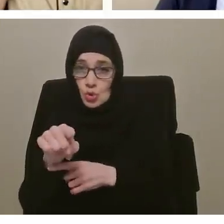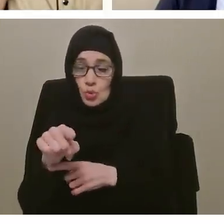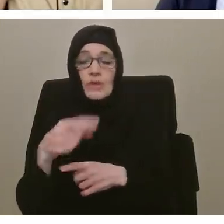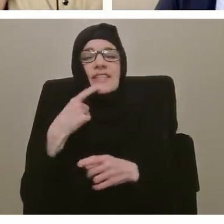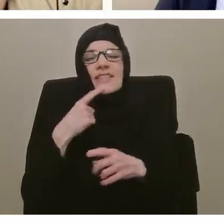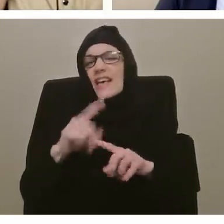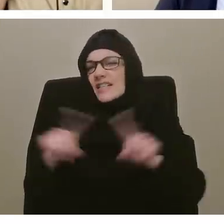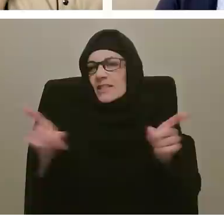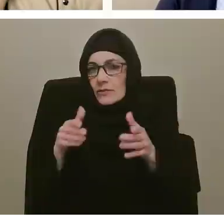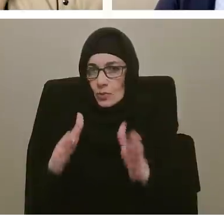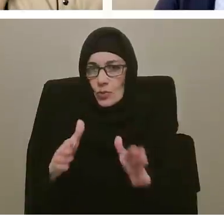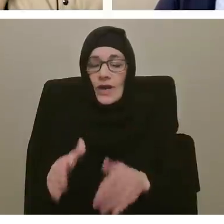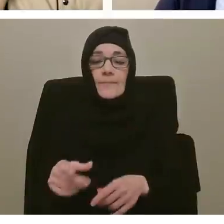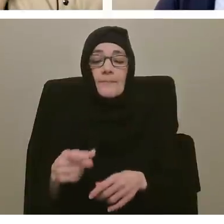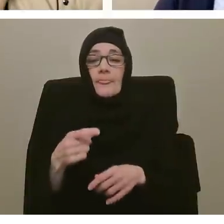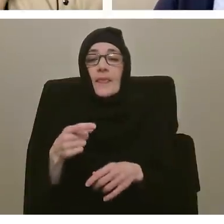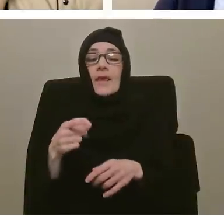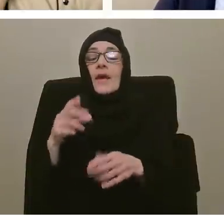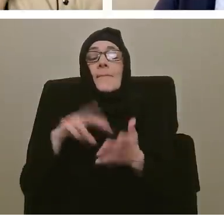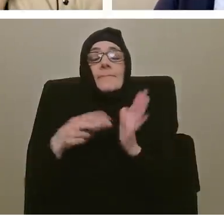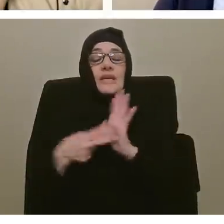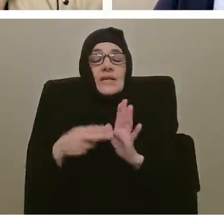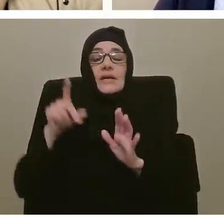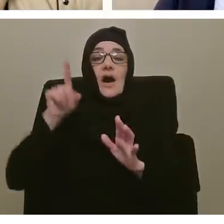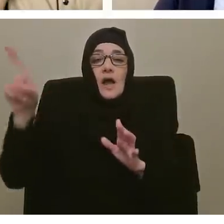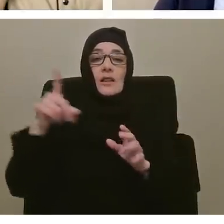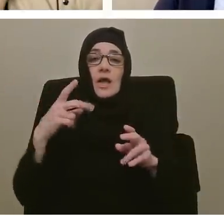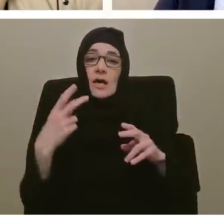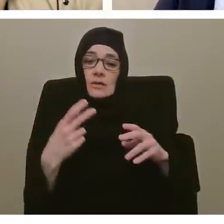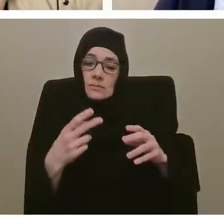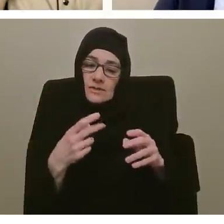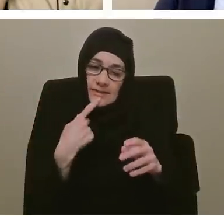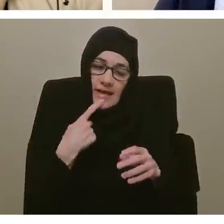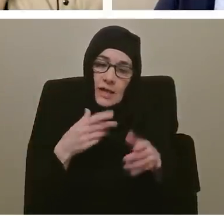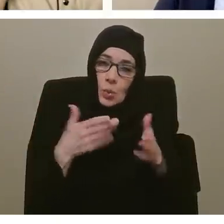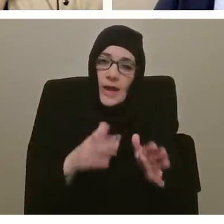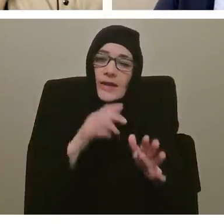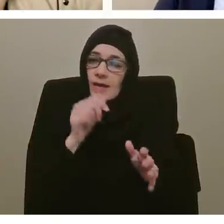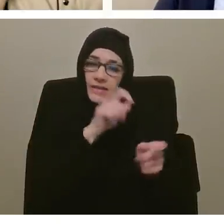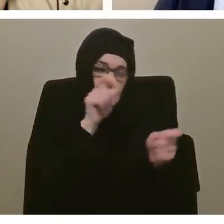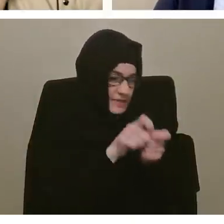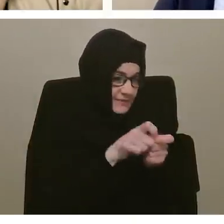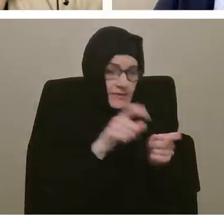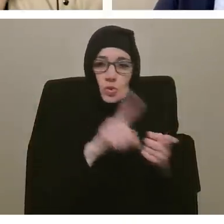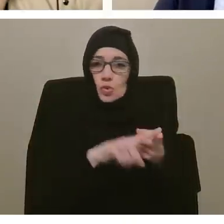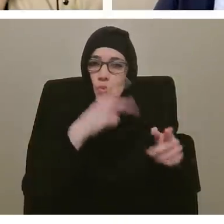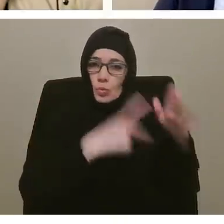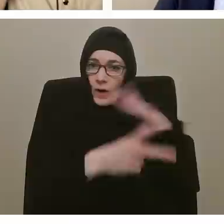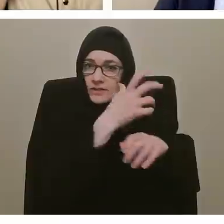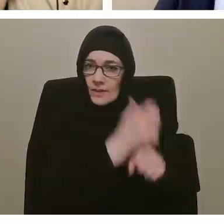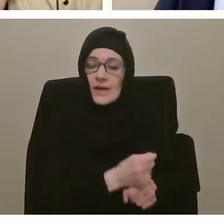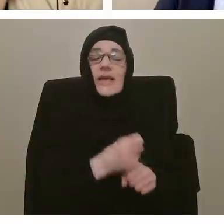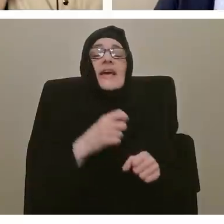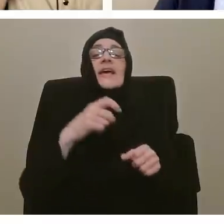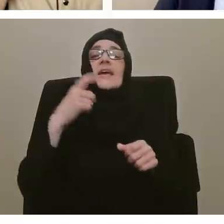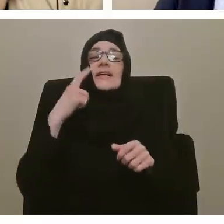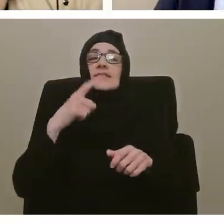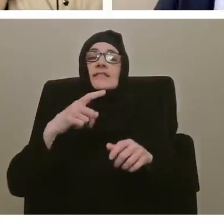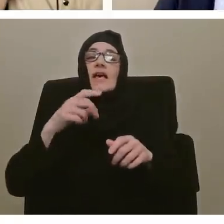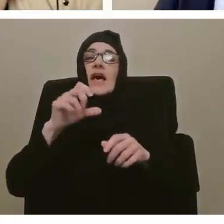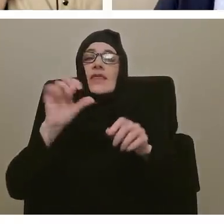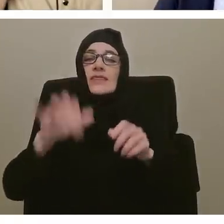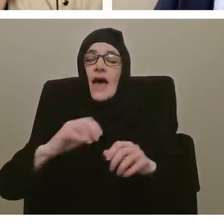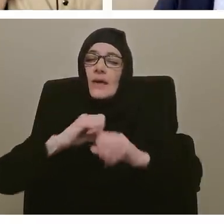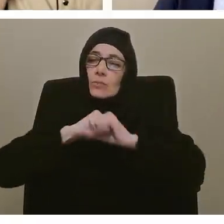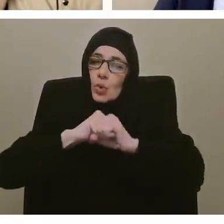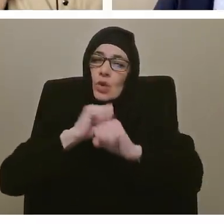wasn't khas, it wasn't specific to the Prophet sallallahu alayhi wa sallam. That sheltering is for all of creation and all of those